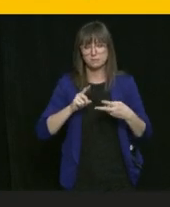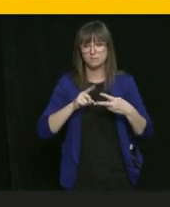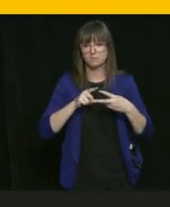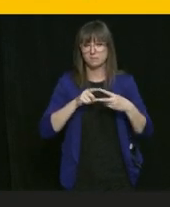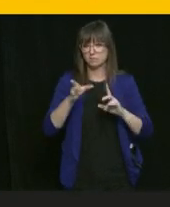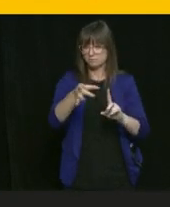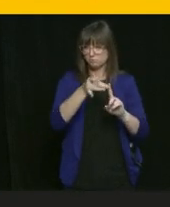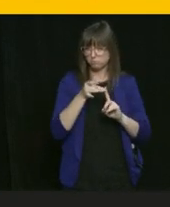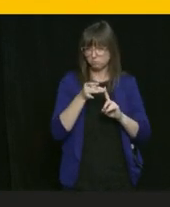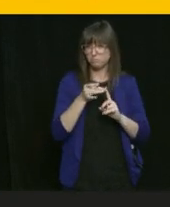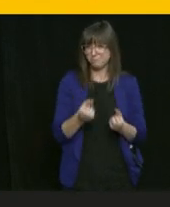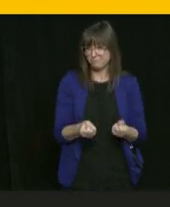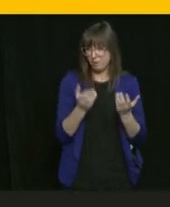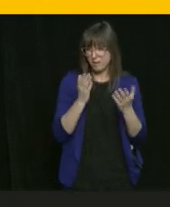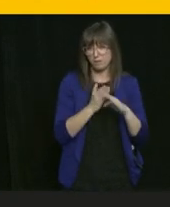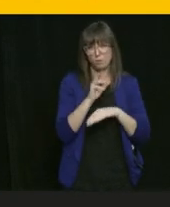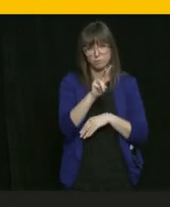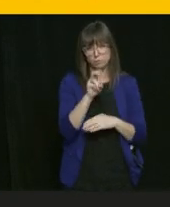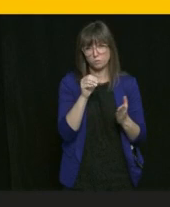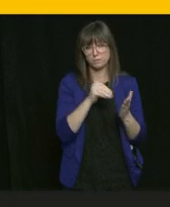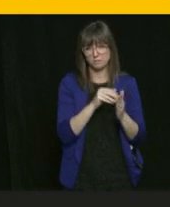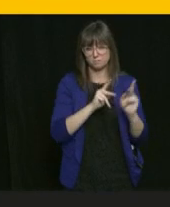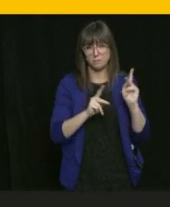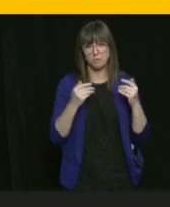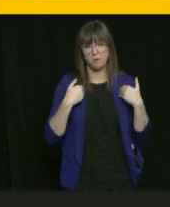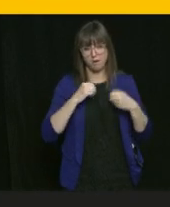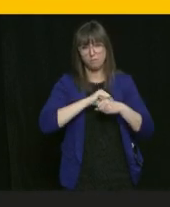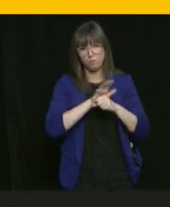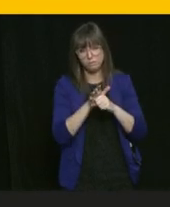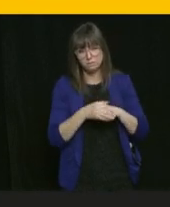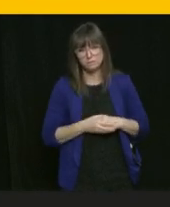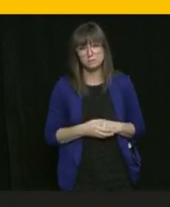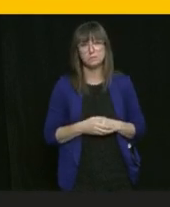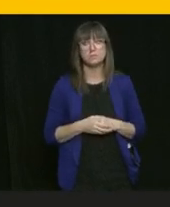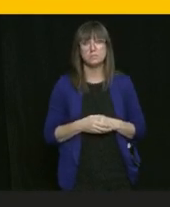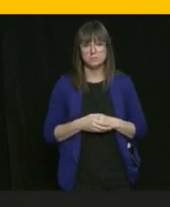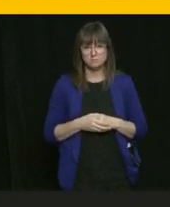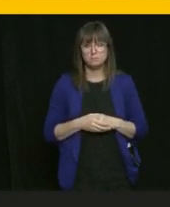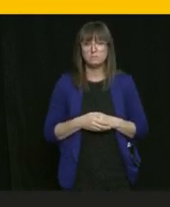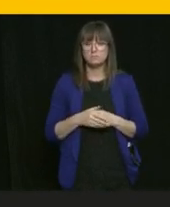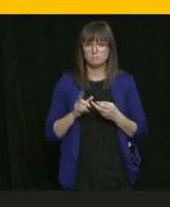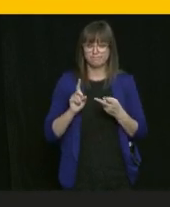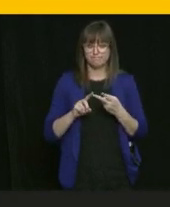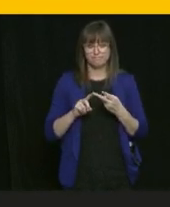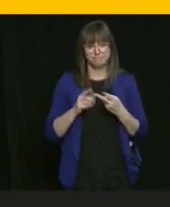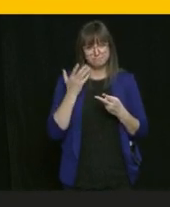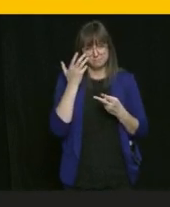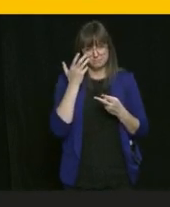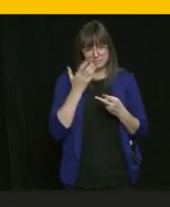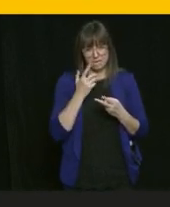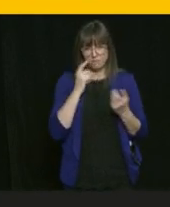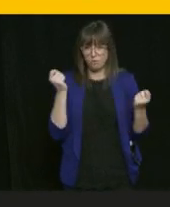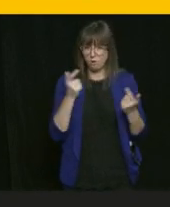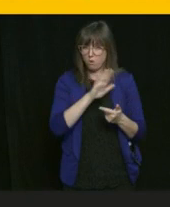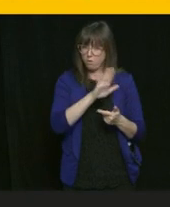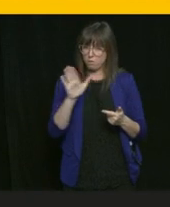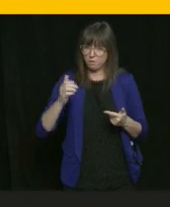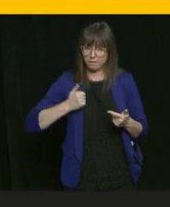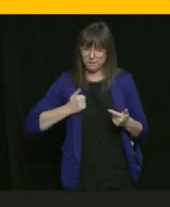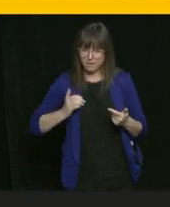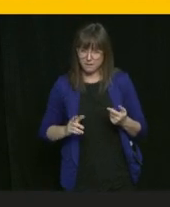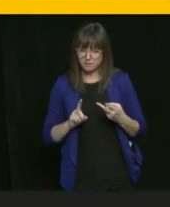diagnosed over 200,000 cases of COVID-19 in Canada. And very sadly for all Canadians, we